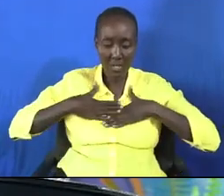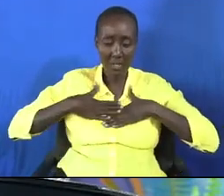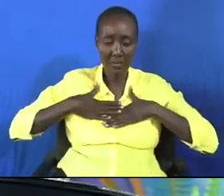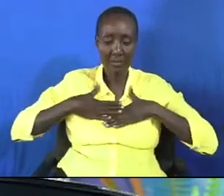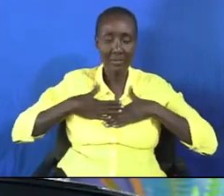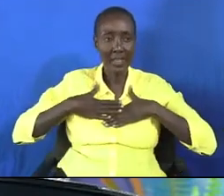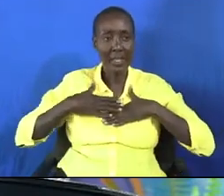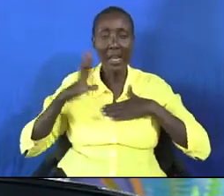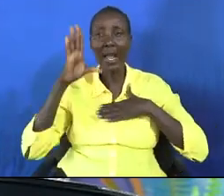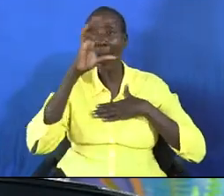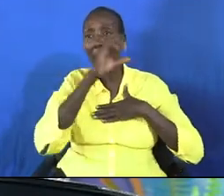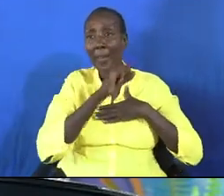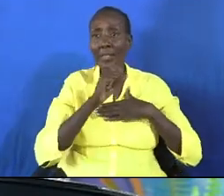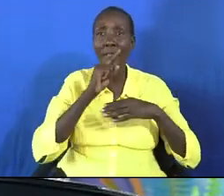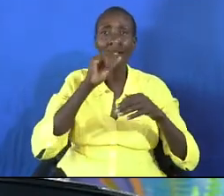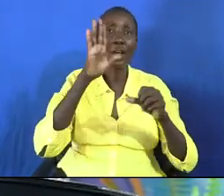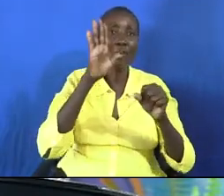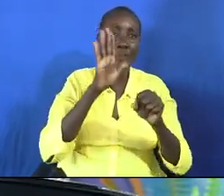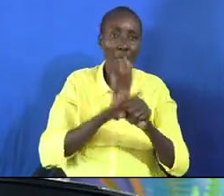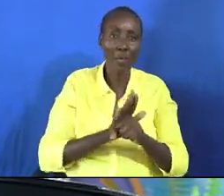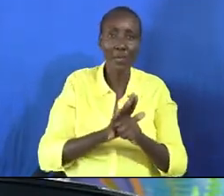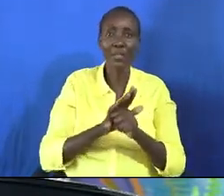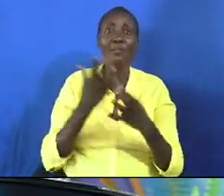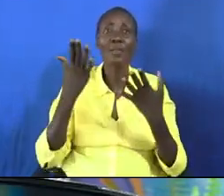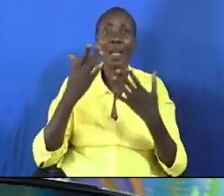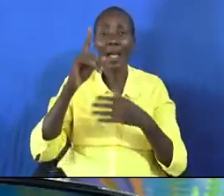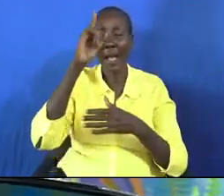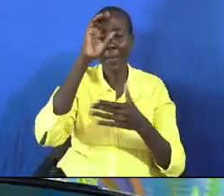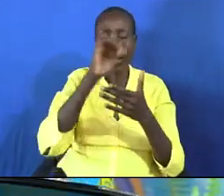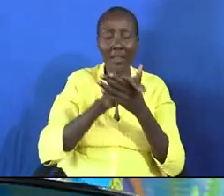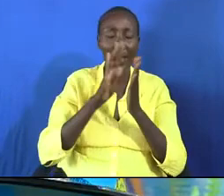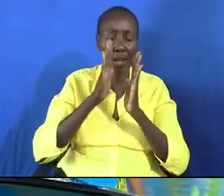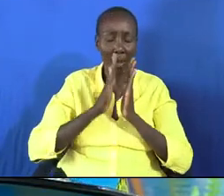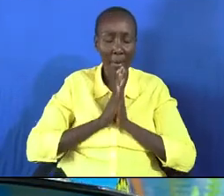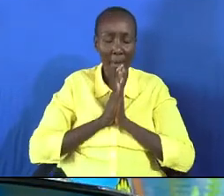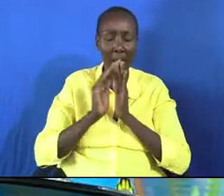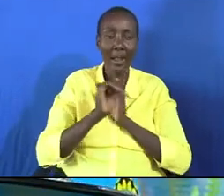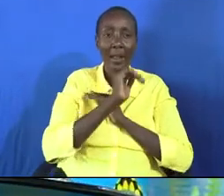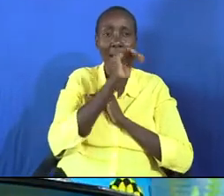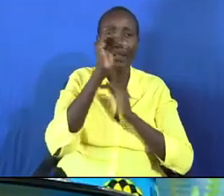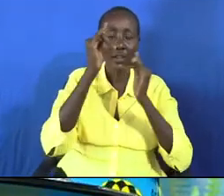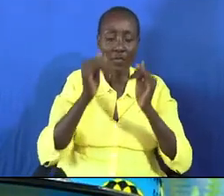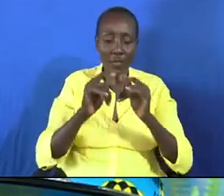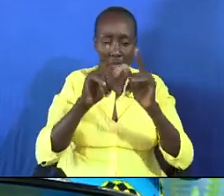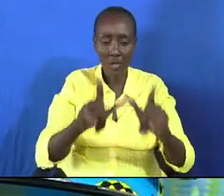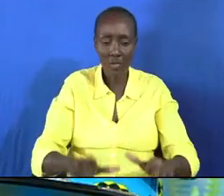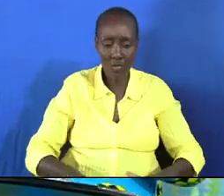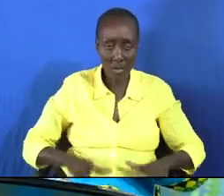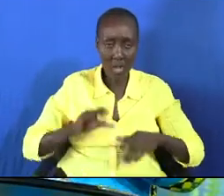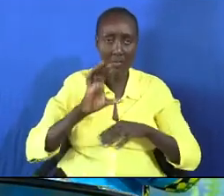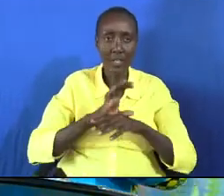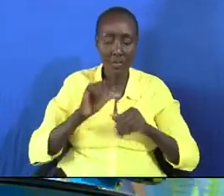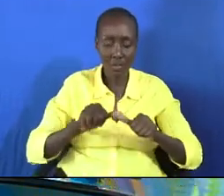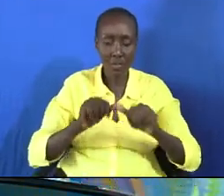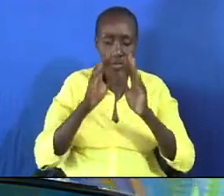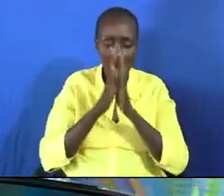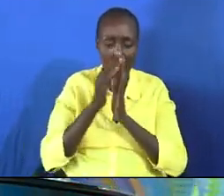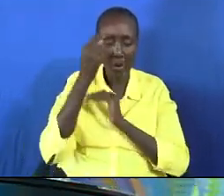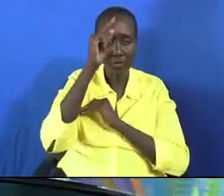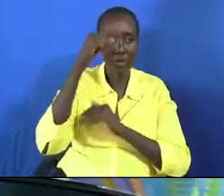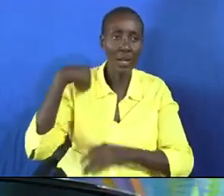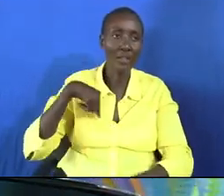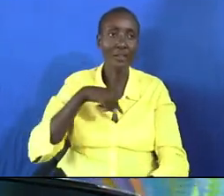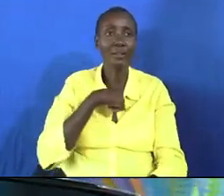have. That's the promise I hold on to. And that's the prayer I ask for the New Life brethren to continue praying for us.